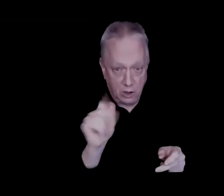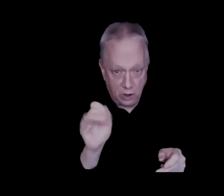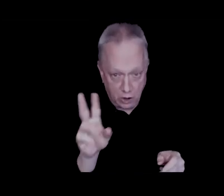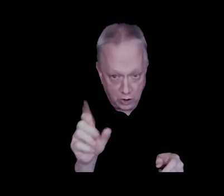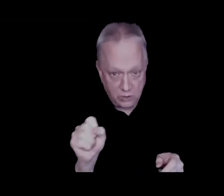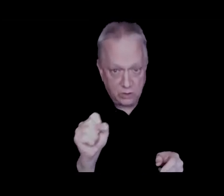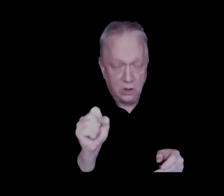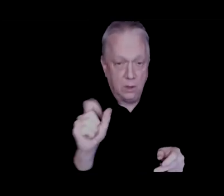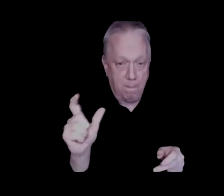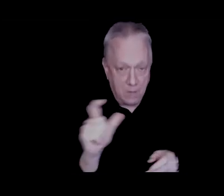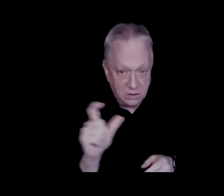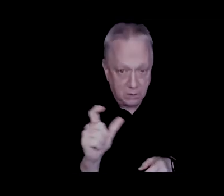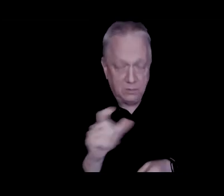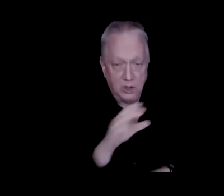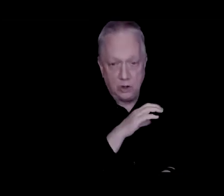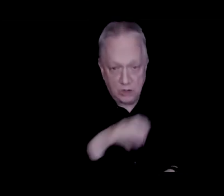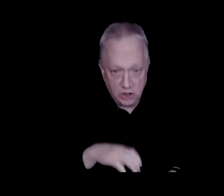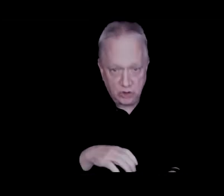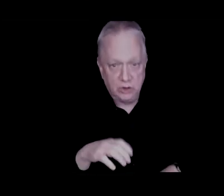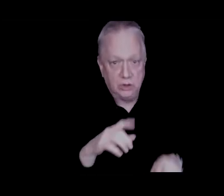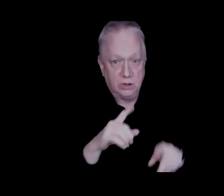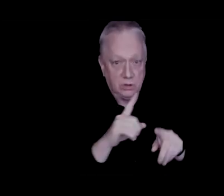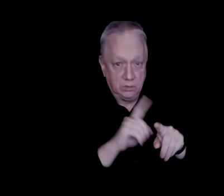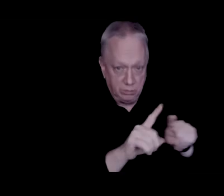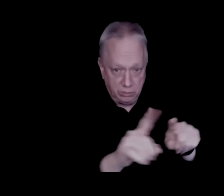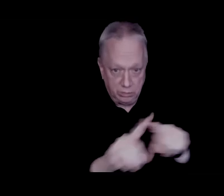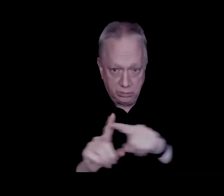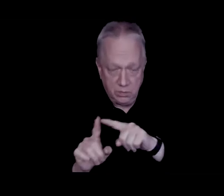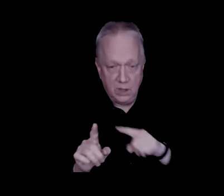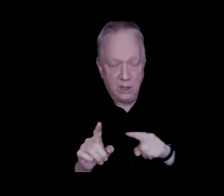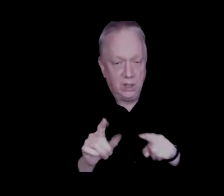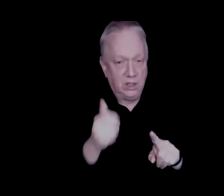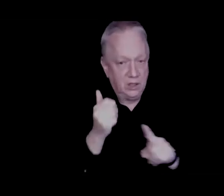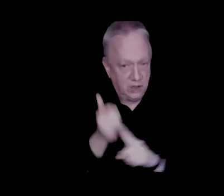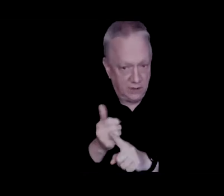Muslim, if they are Christians, etc. She is very